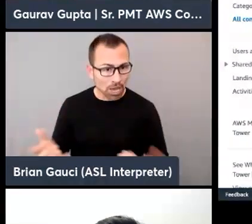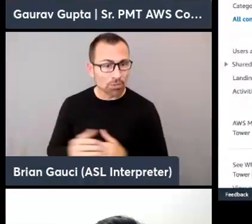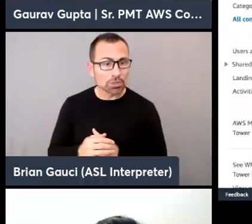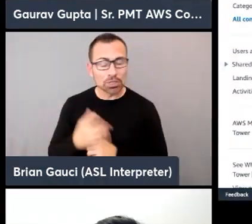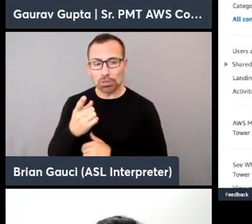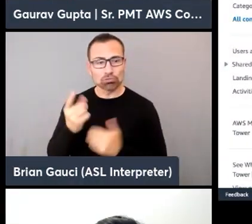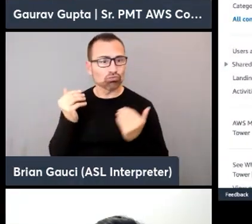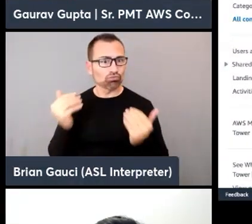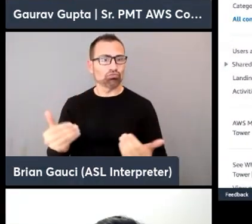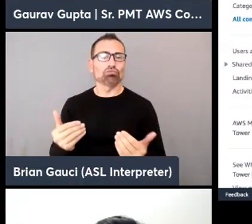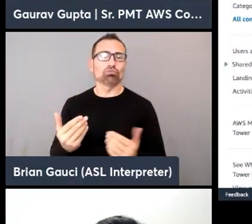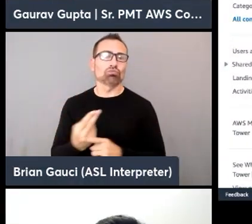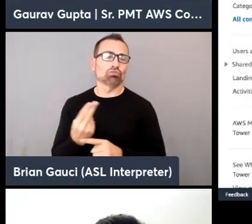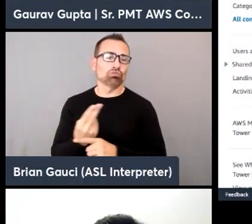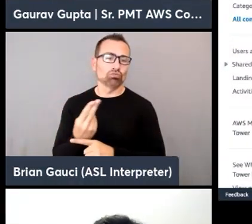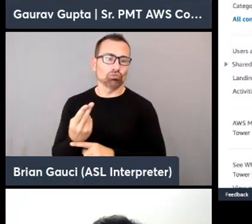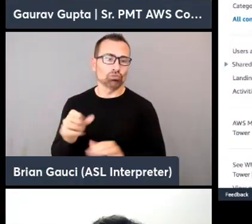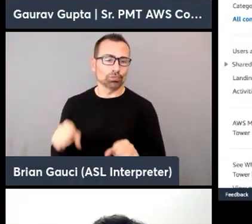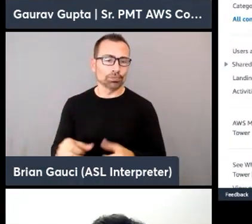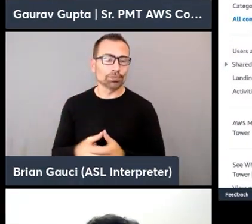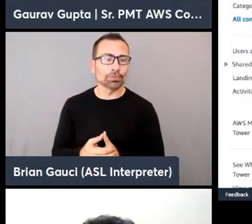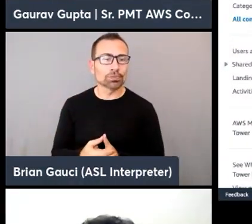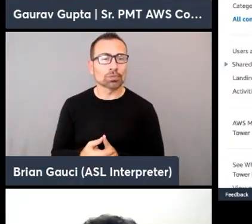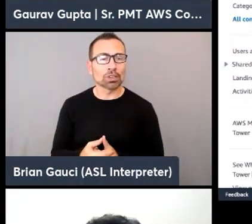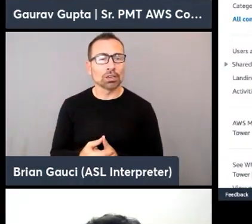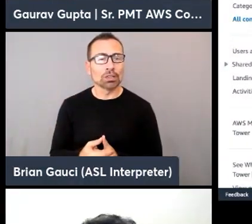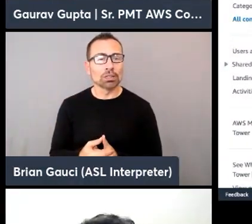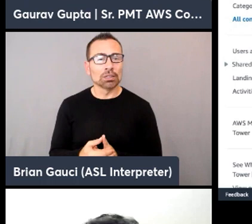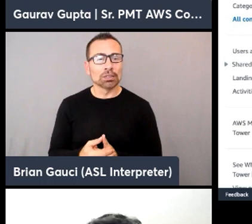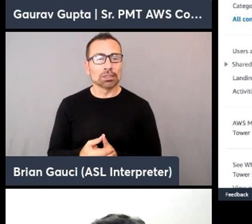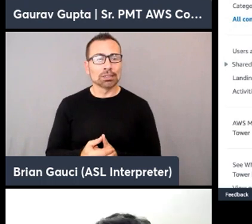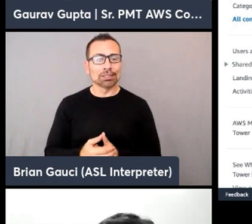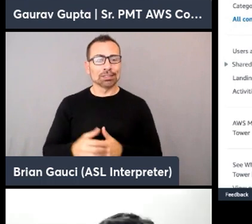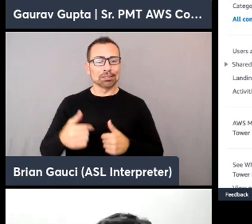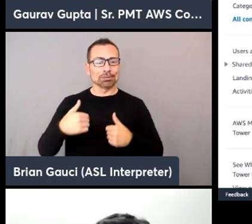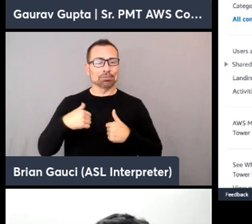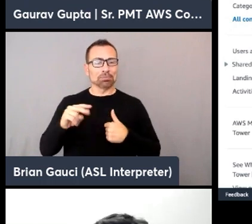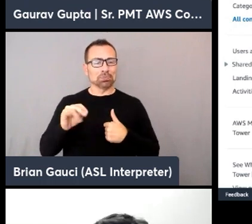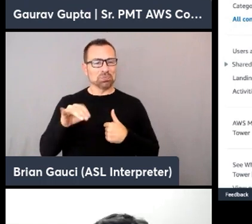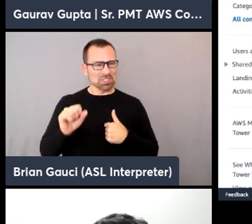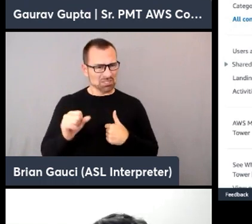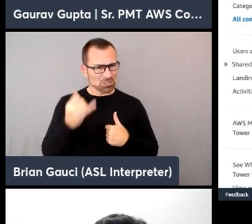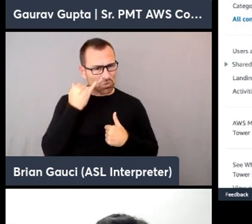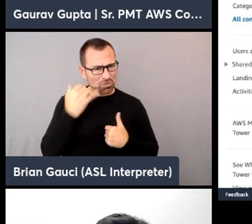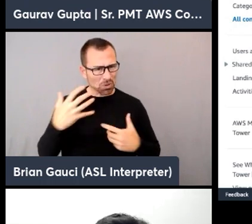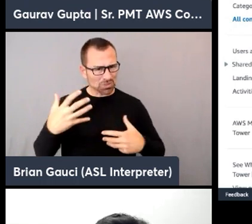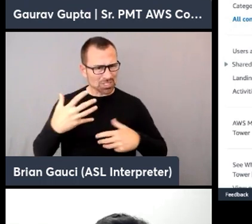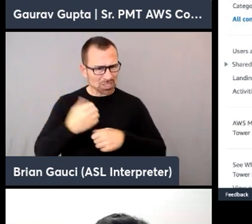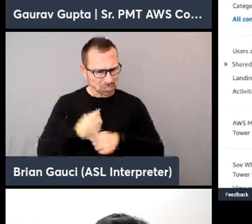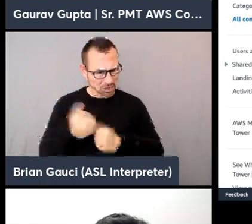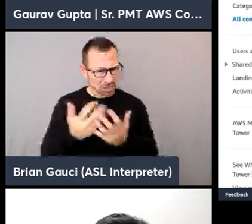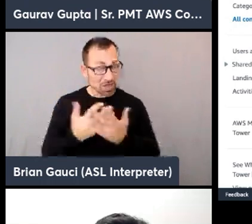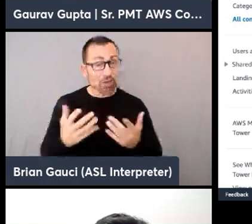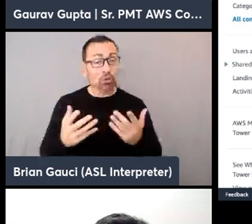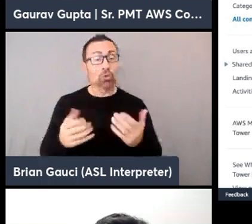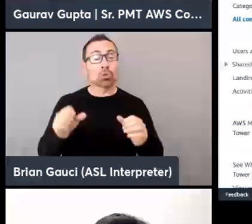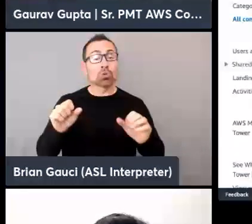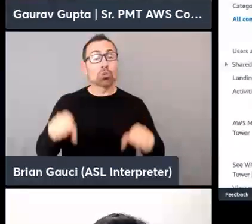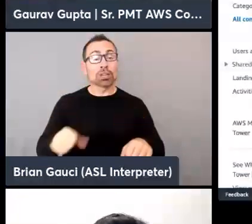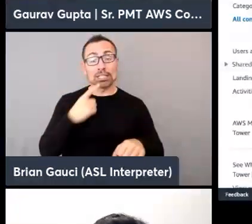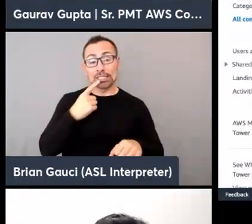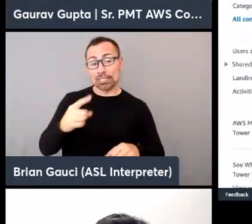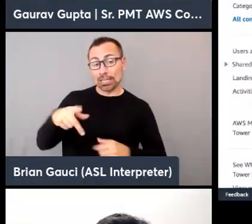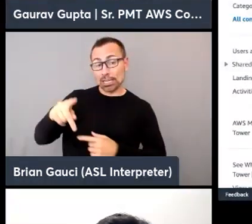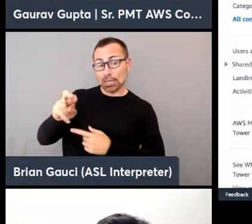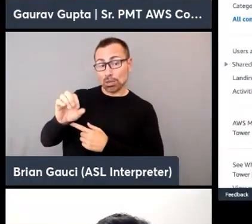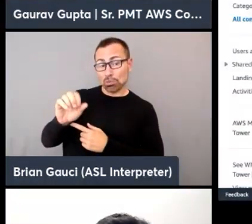control. So if I had to summarize it, Gaurav, then we could say that the proactive controls will, especially